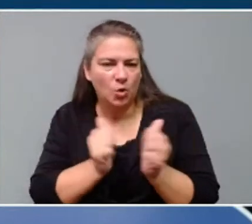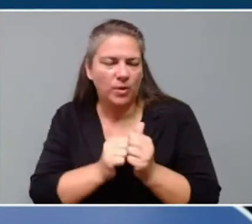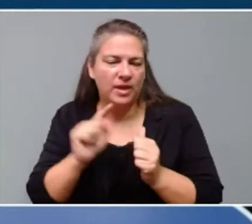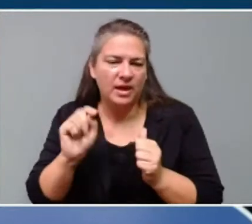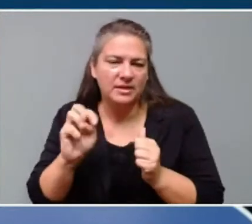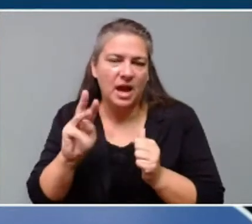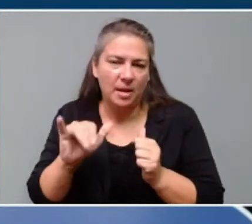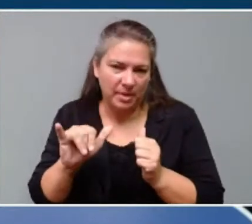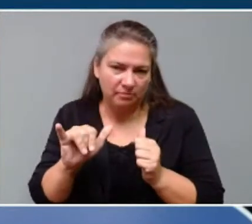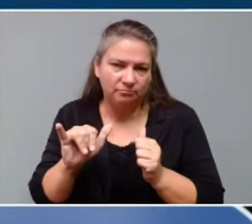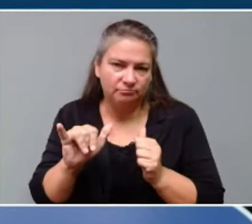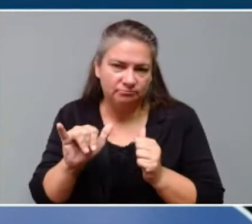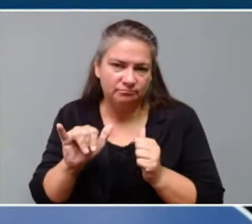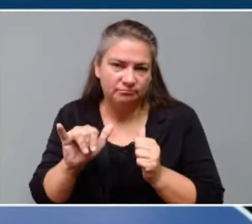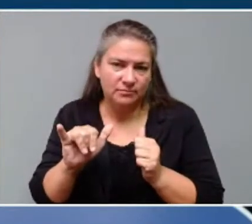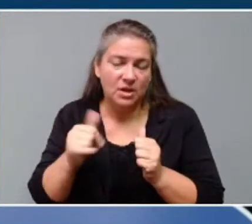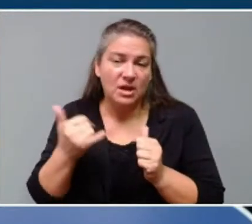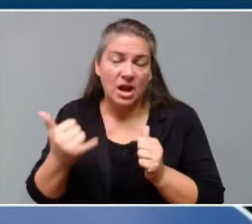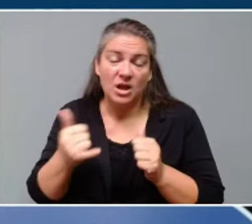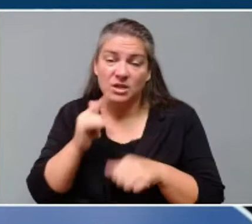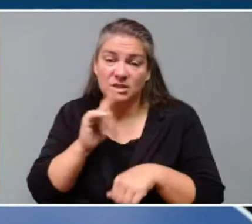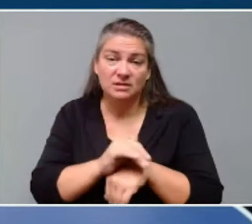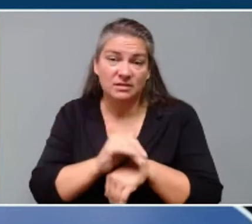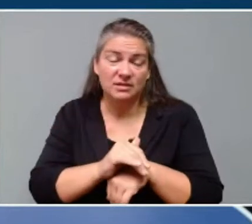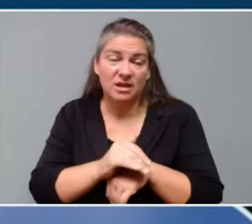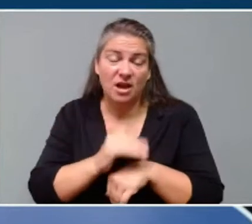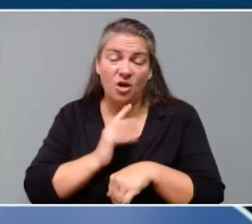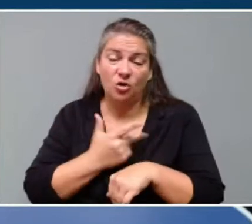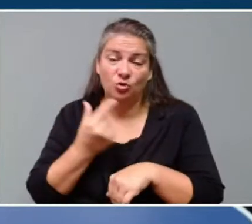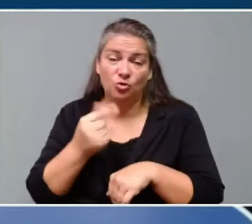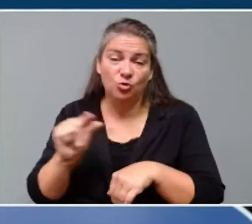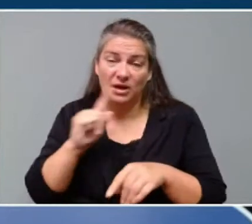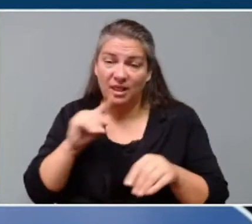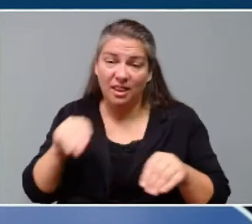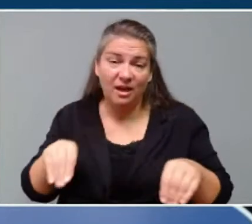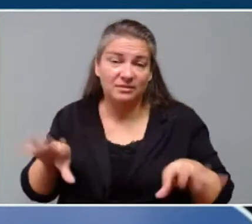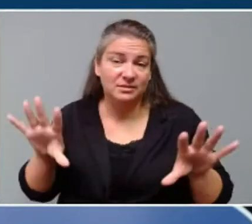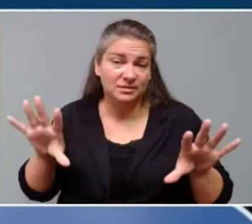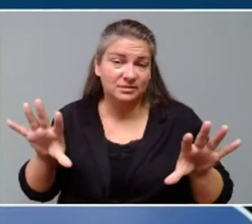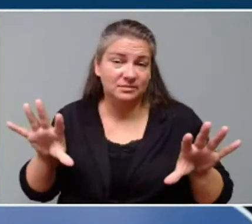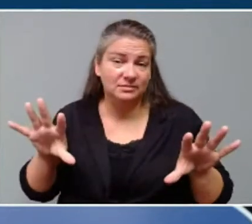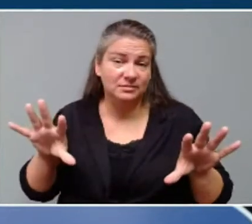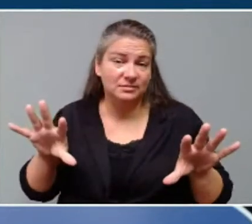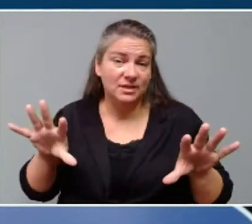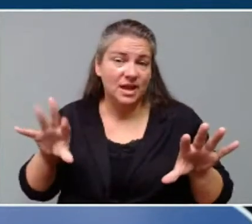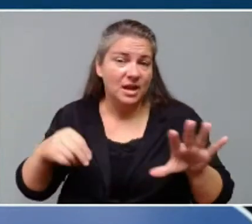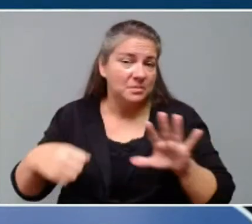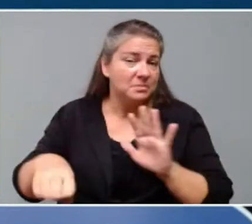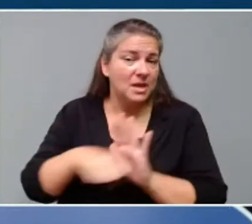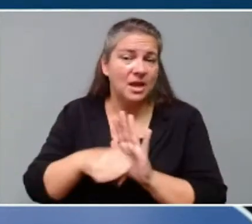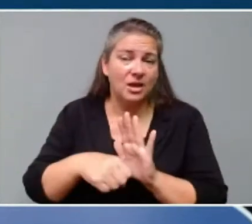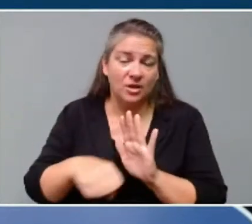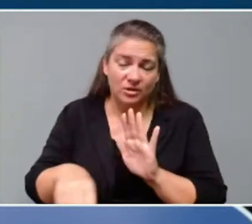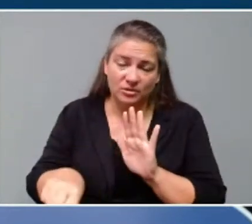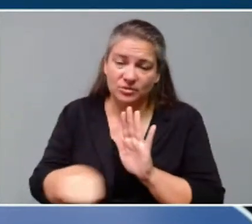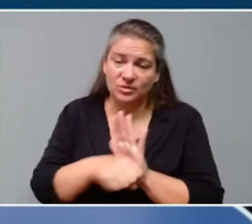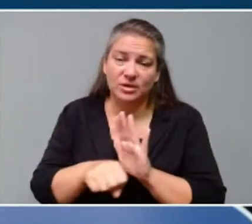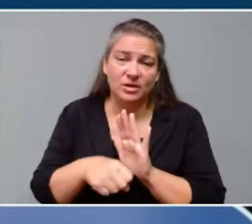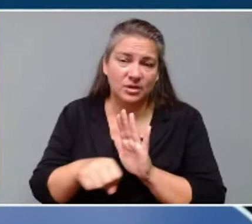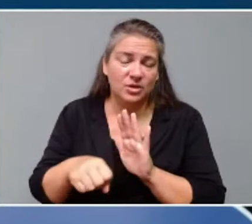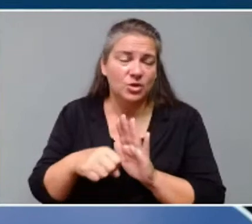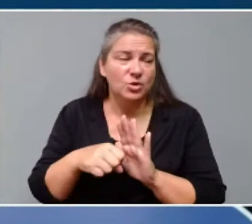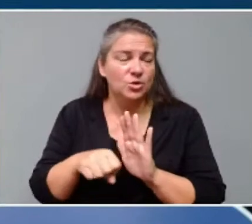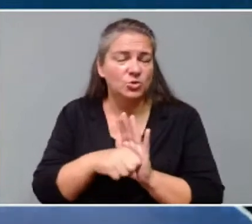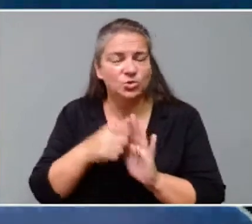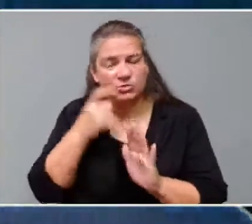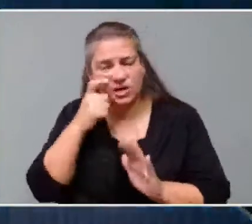we turn on our green lights this evening and ring bells to acknowledge the losses we've suffered in this pandemic, I